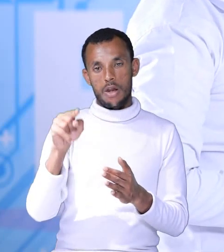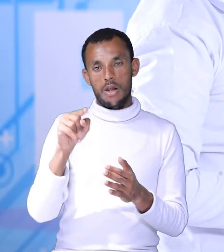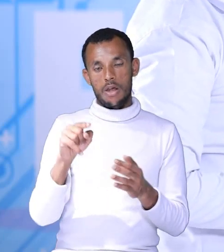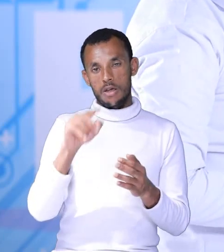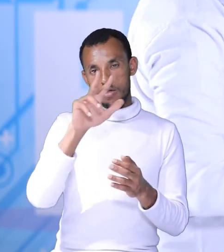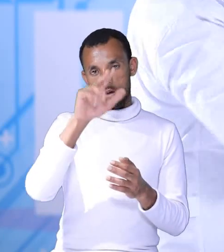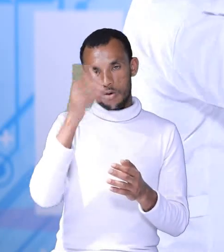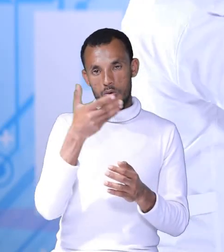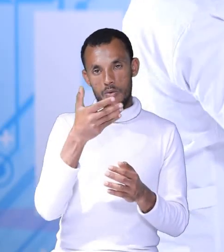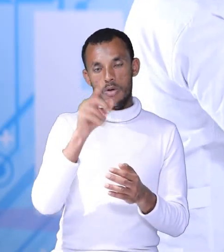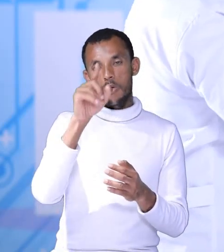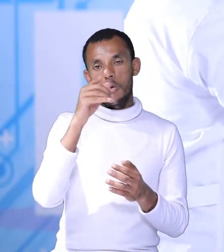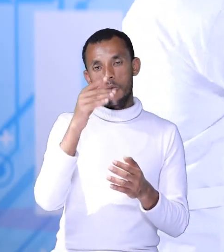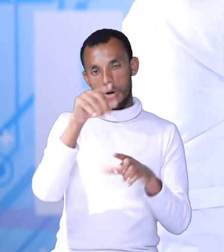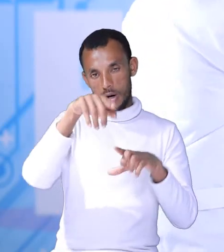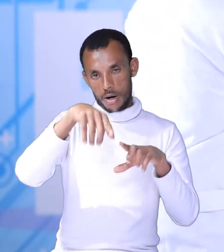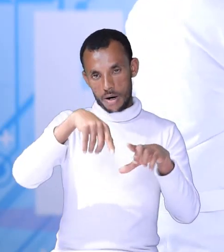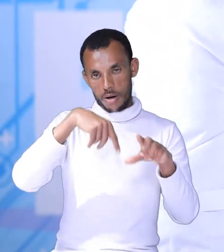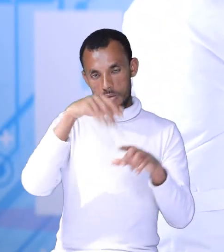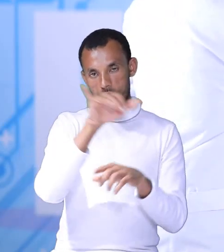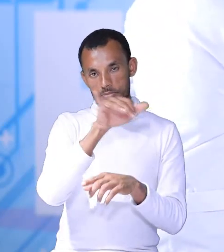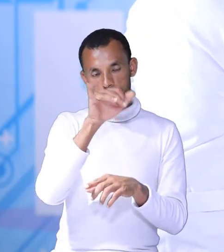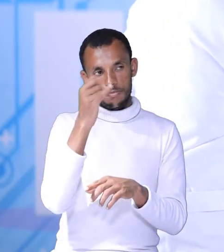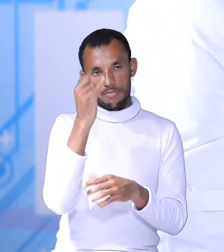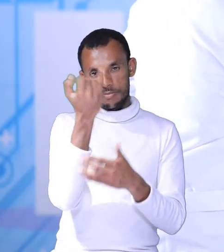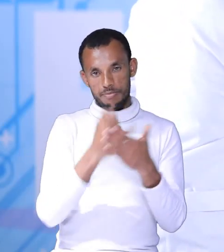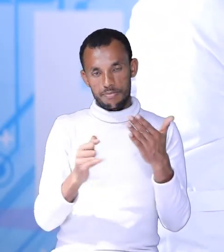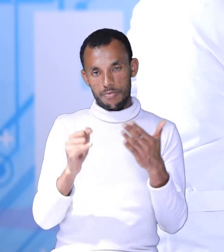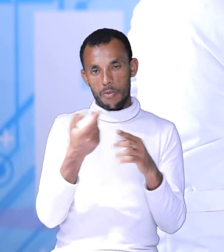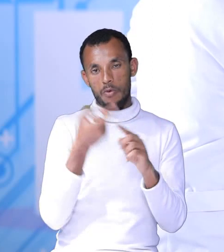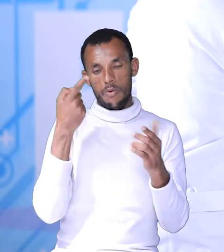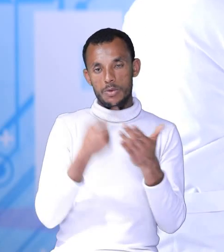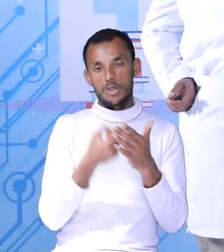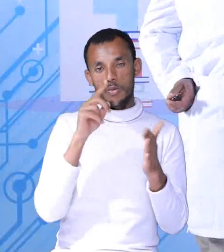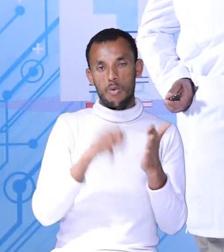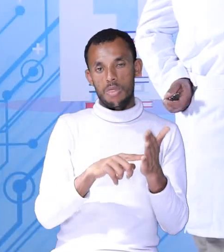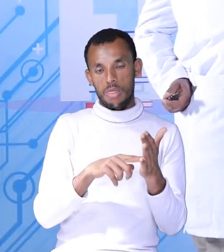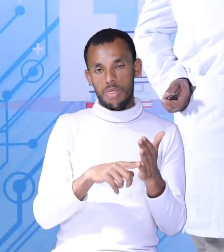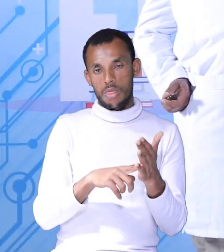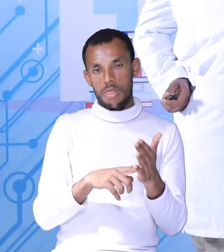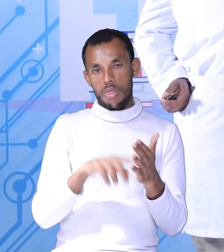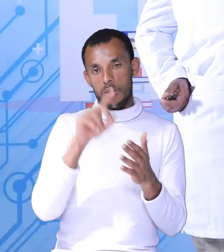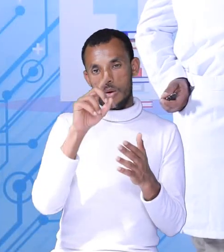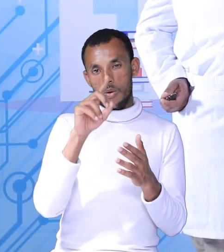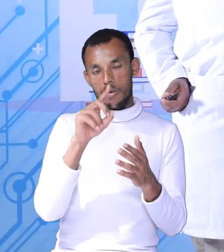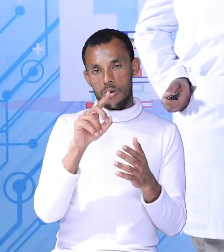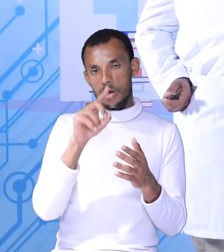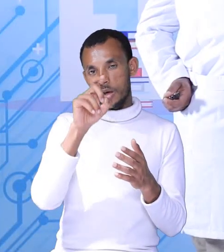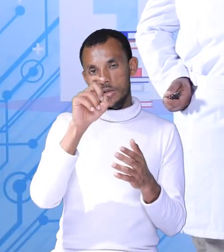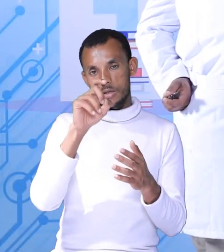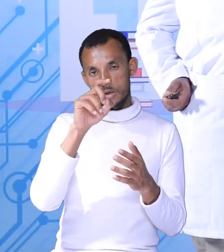is 3, or you may draw like this. Look, this one, just draw from this point parallel to z